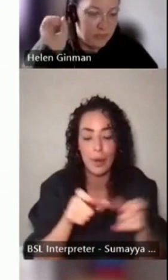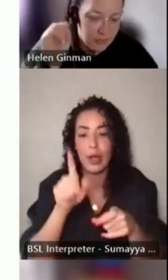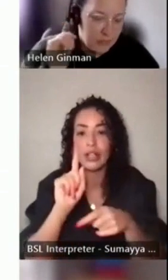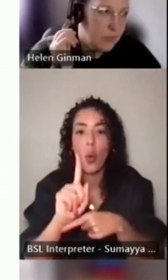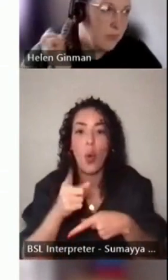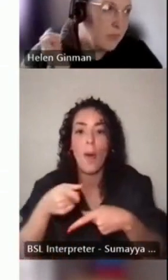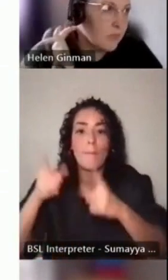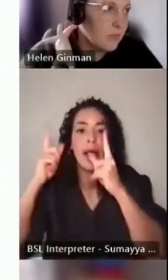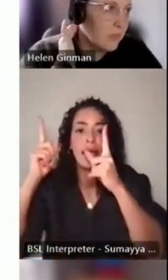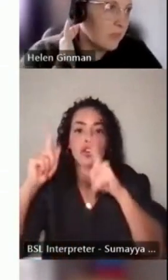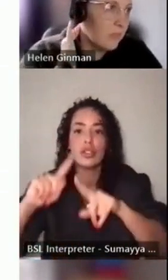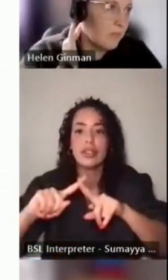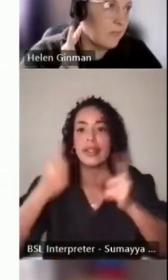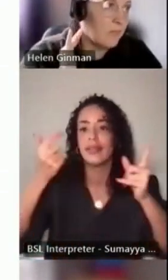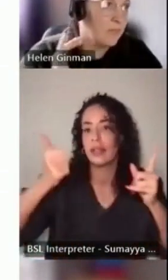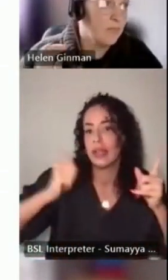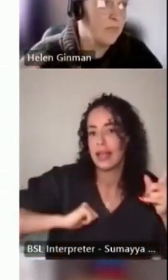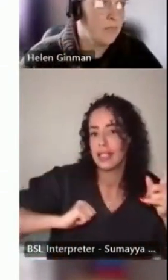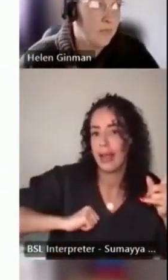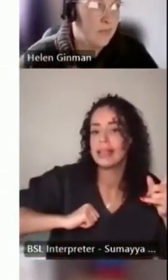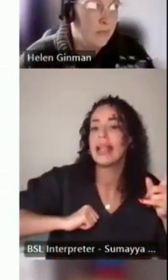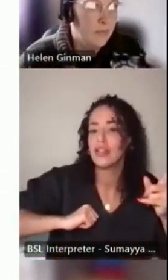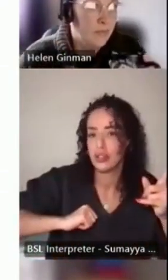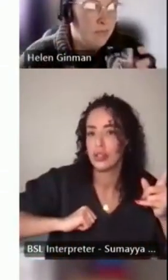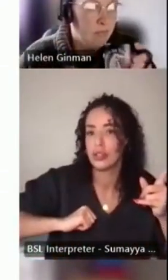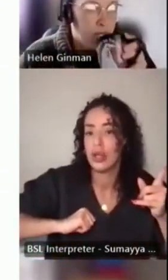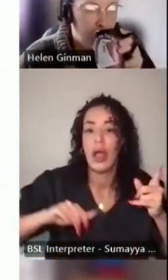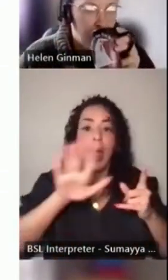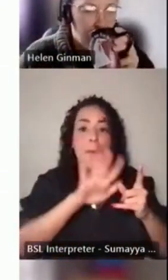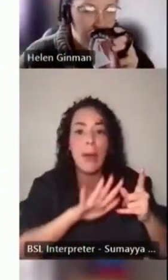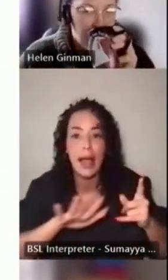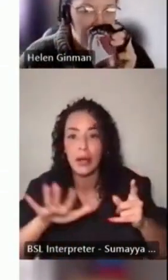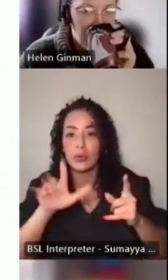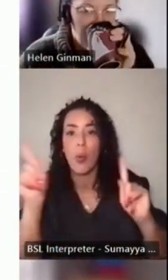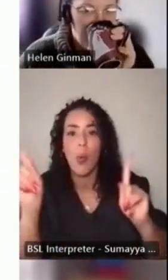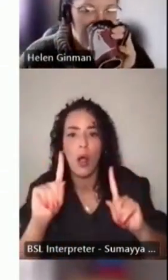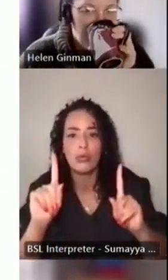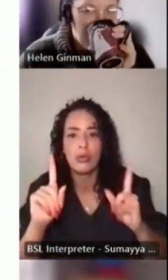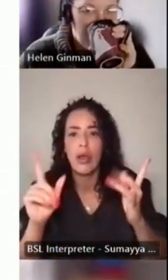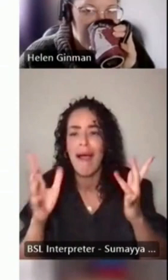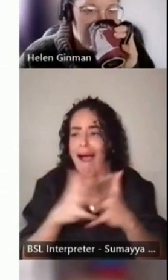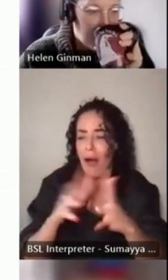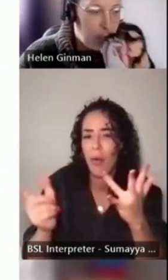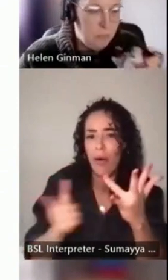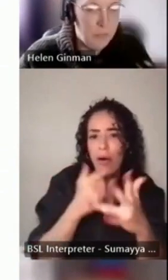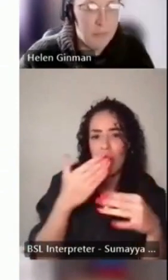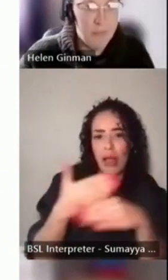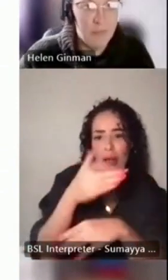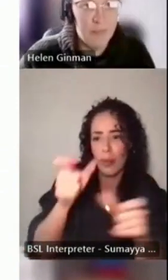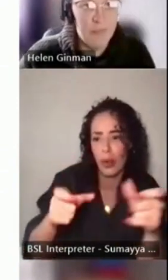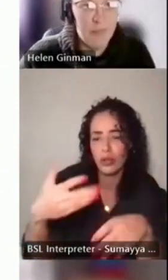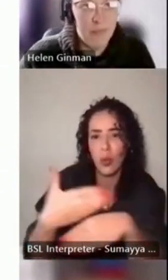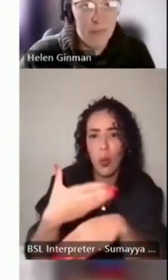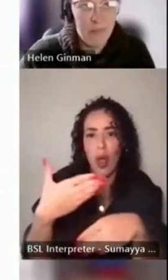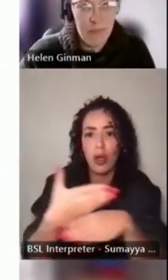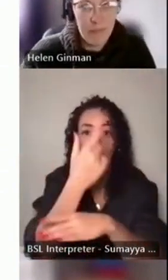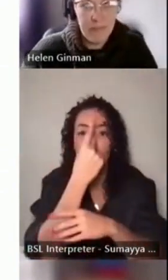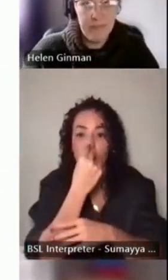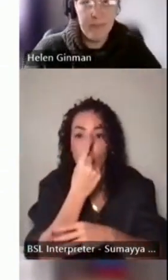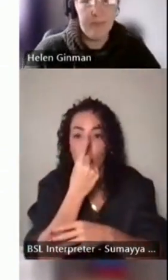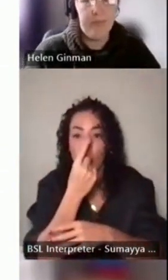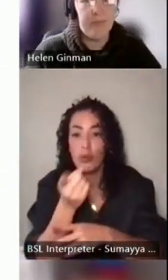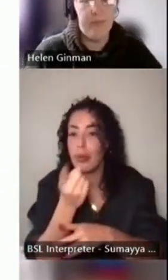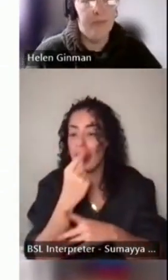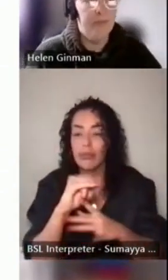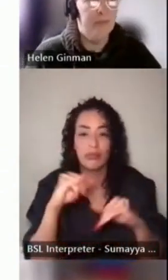different expectations about how other employees should work. So, for example, conflicts might arise from